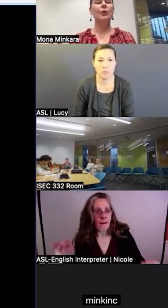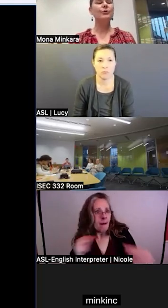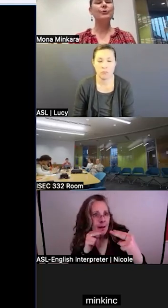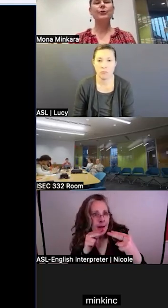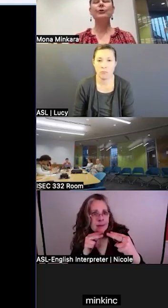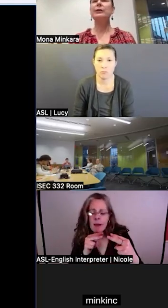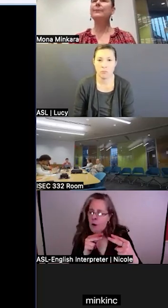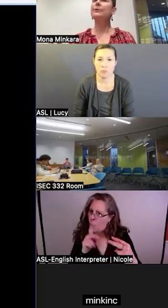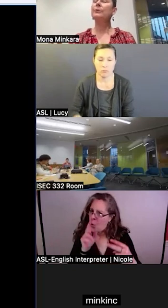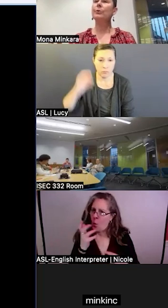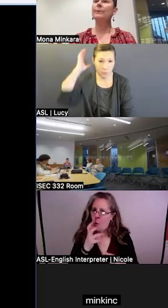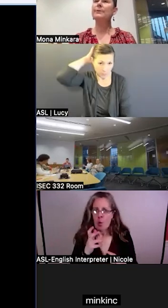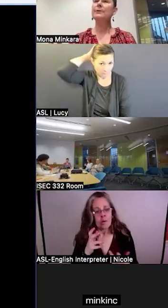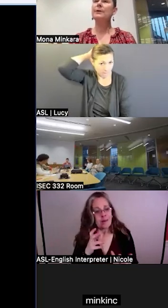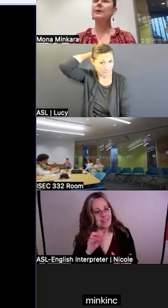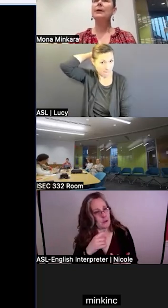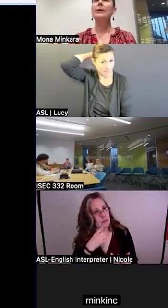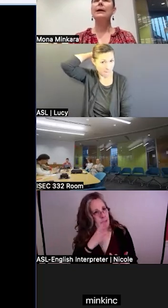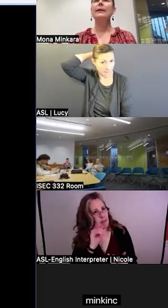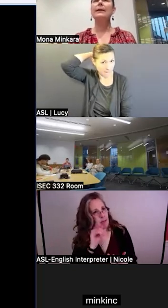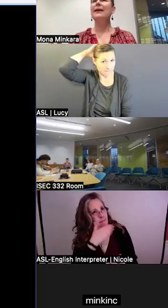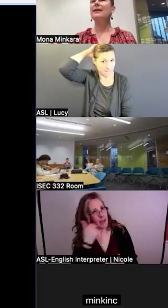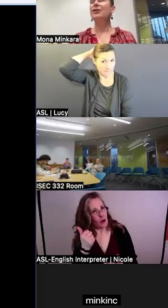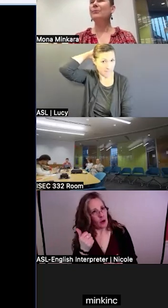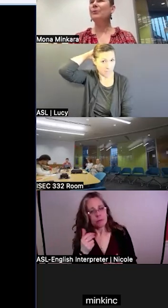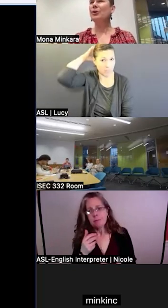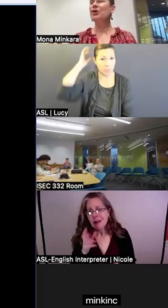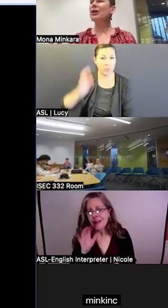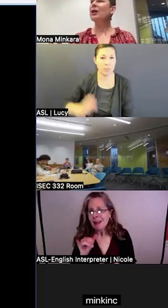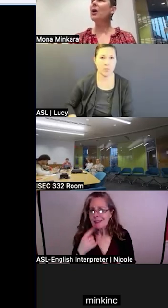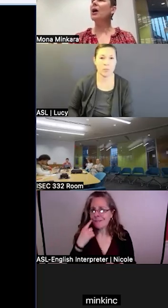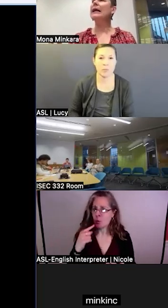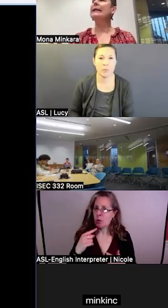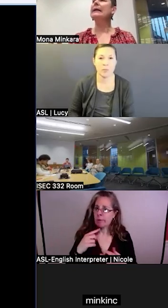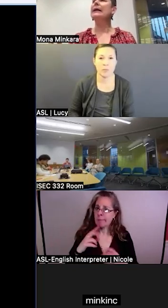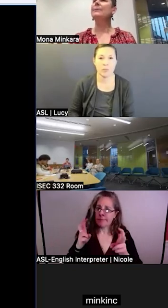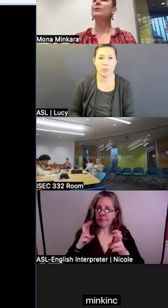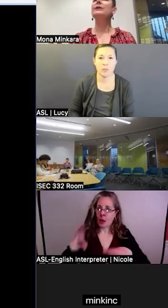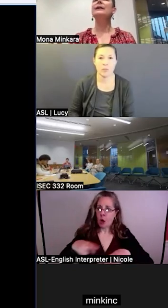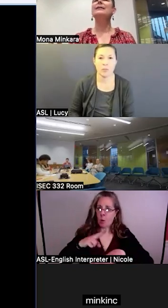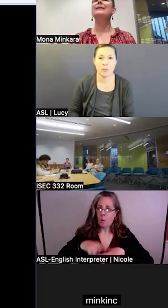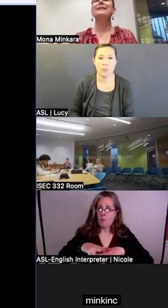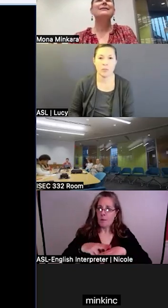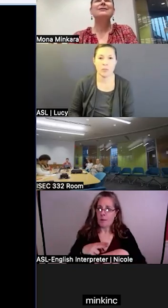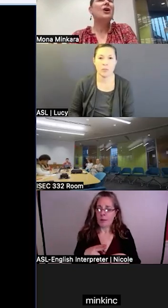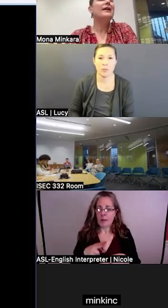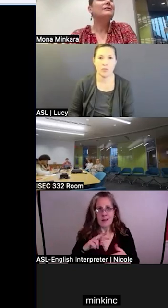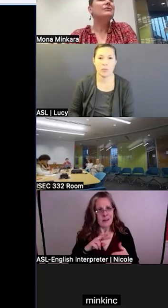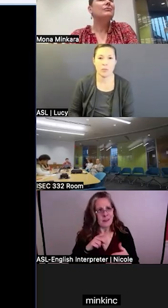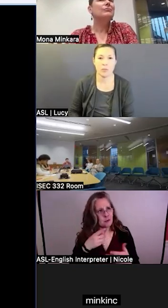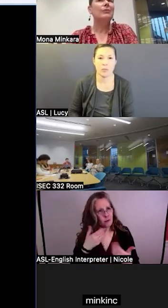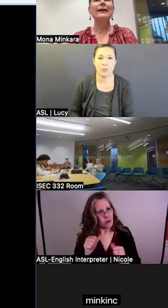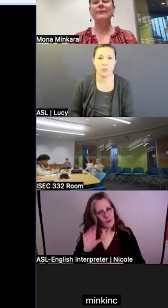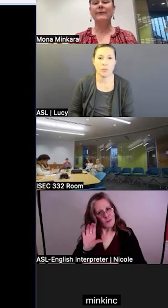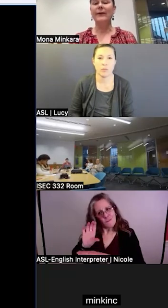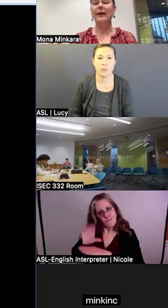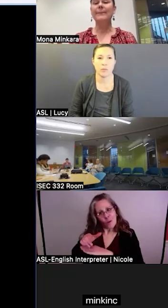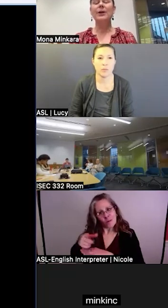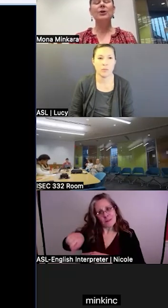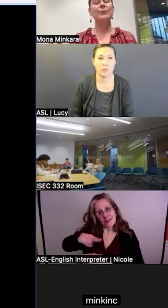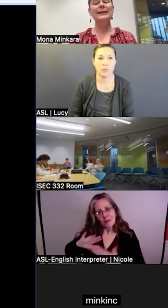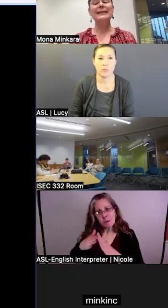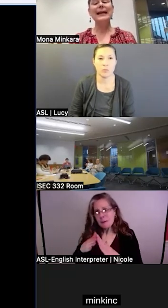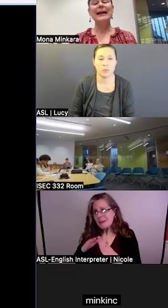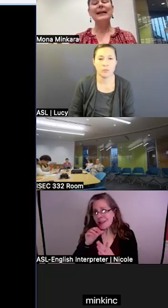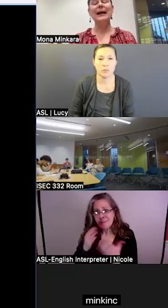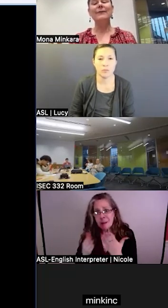before, those are neurotypical norms that you're pushing on a community that's not right for